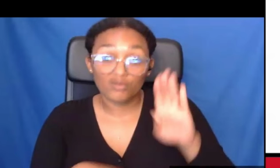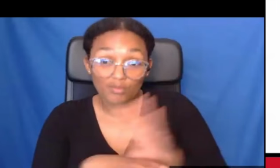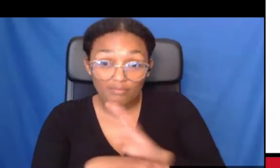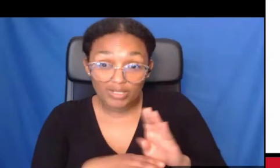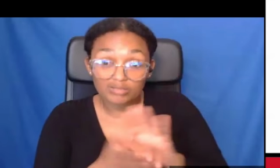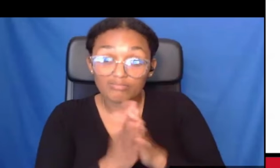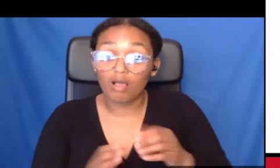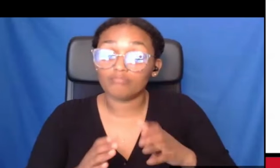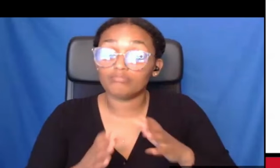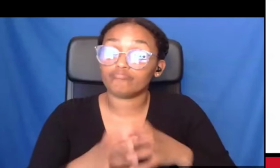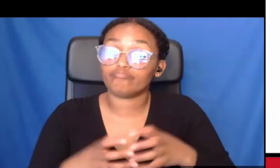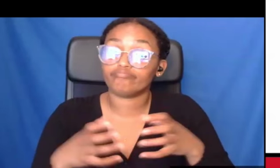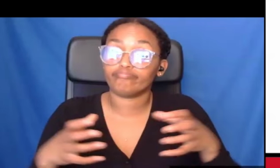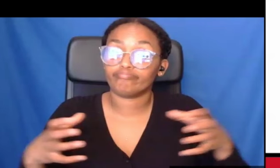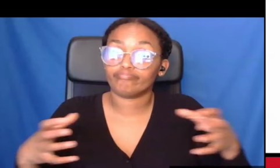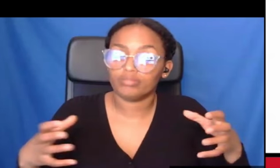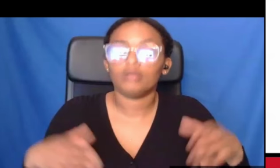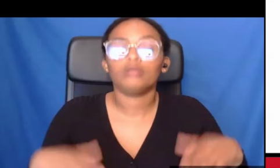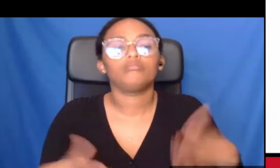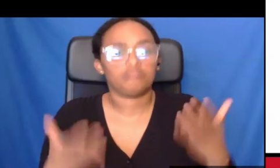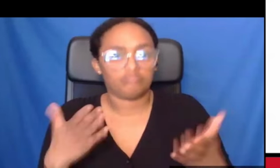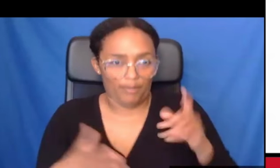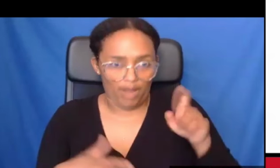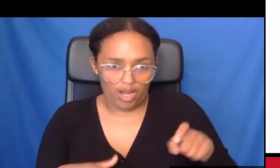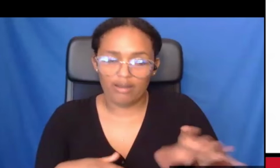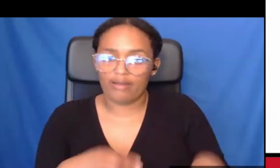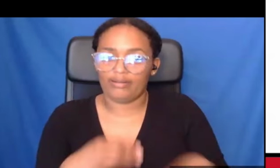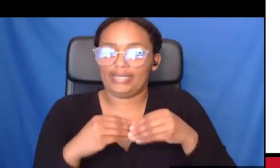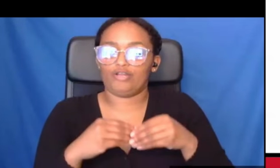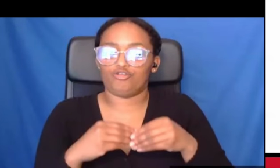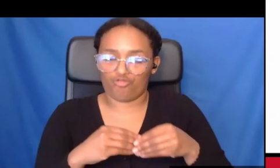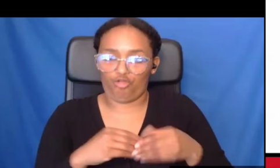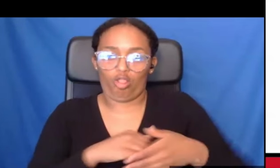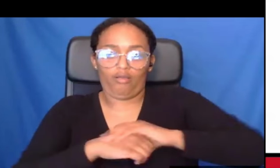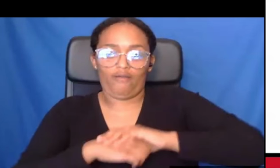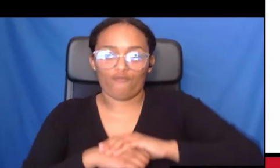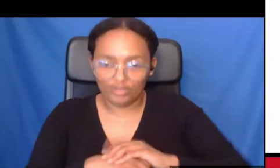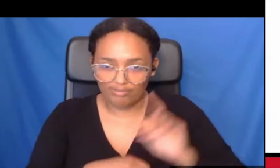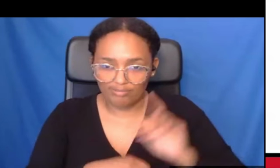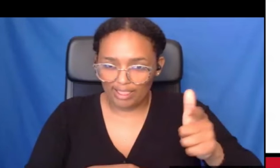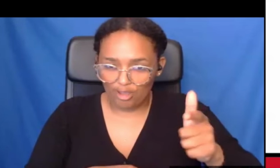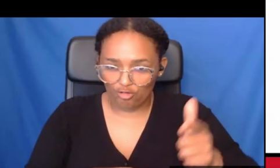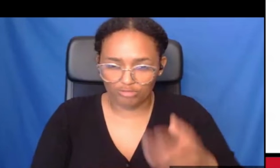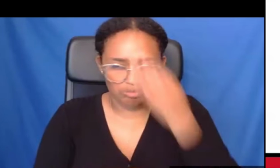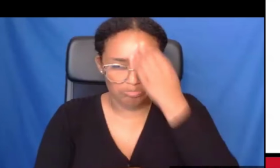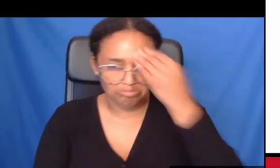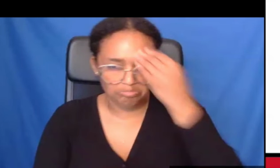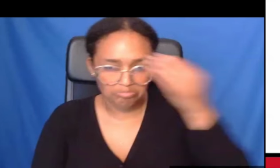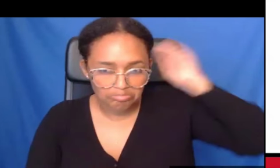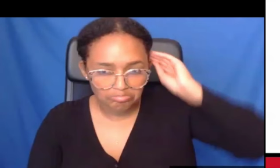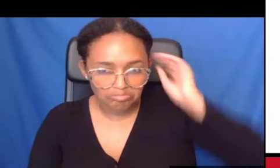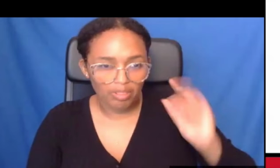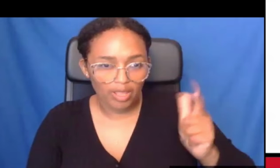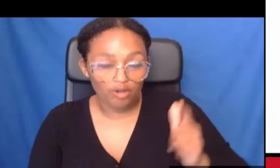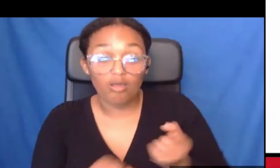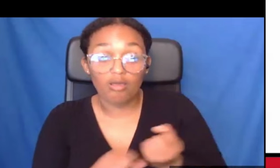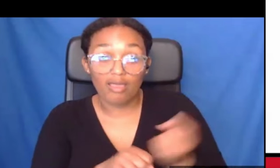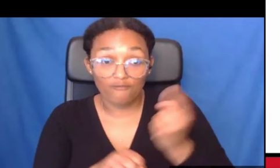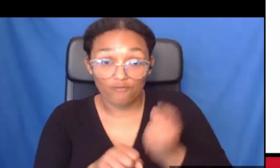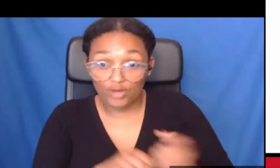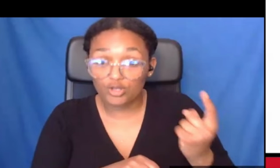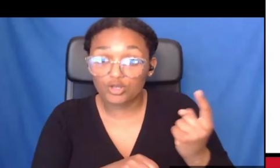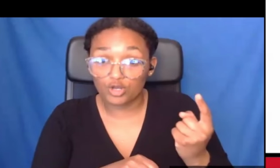additional coverages you may wish to purchase. So have that in the back of your mind. Every year, definitely